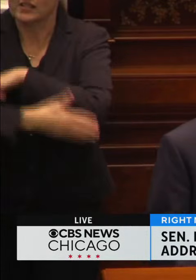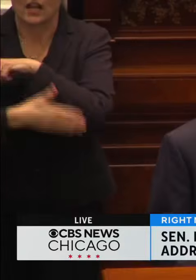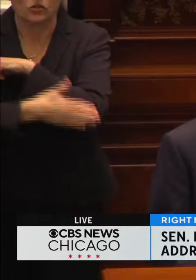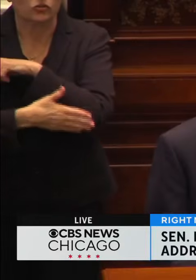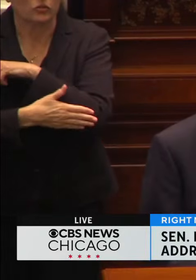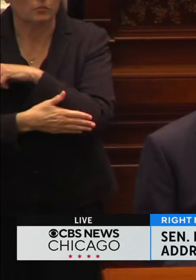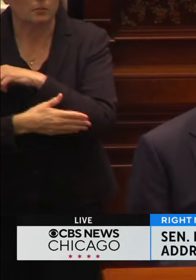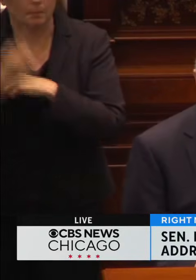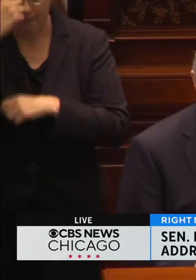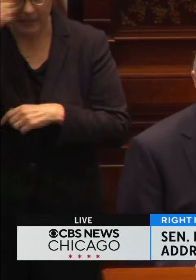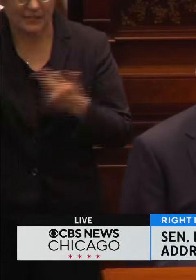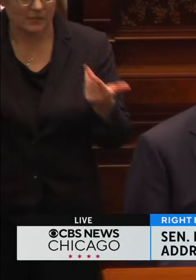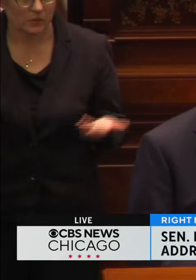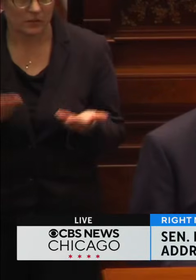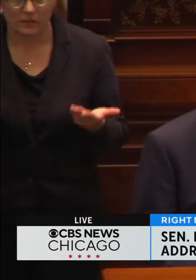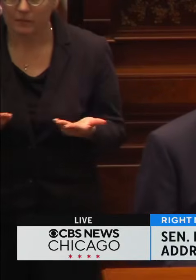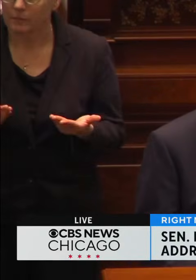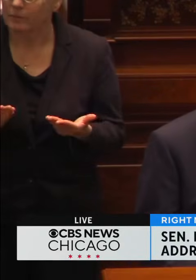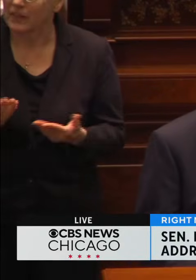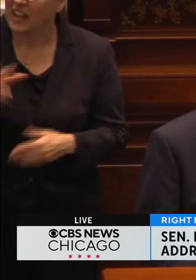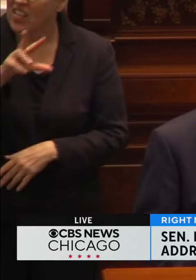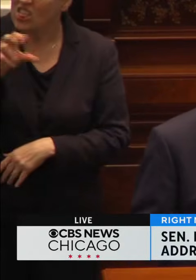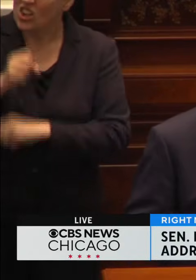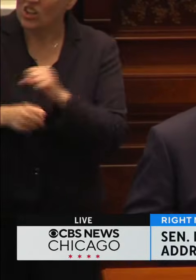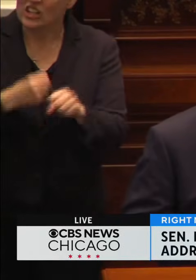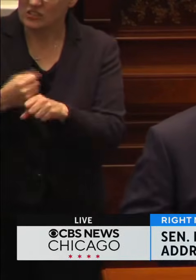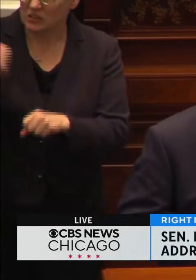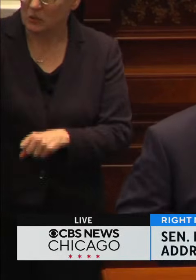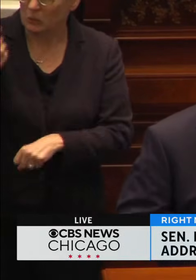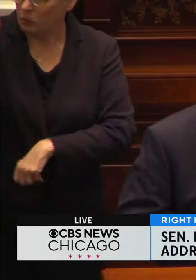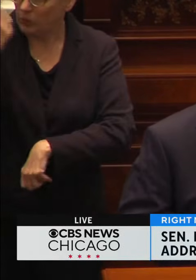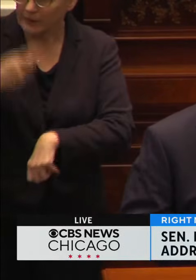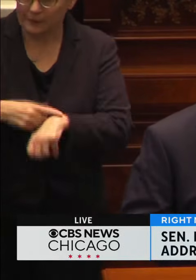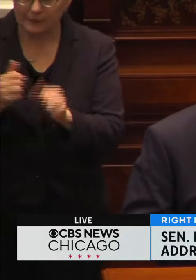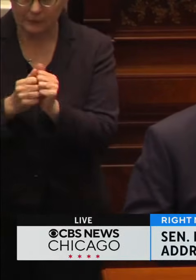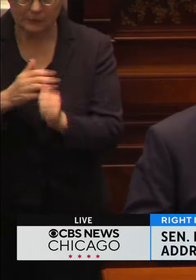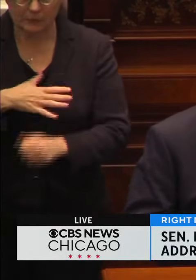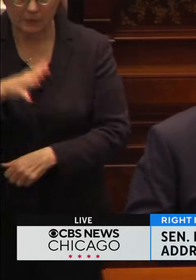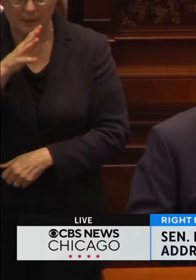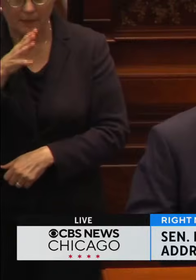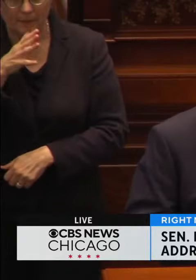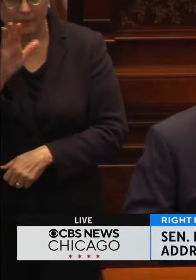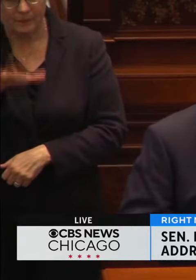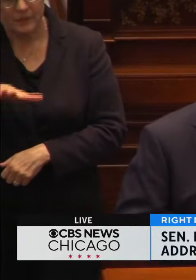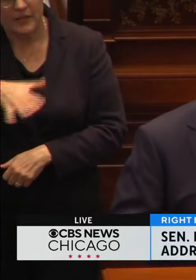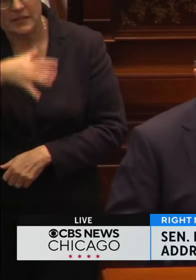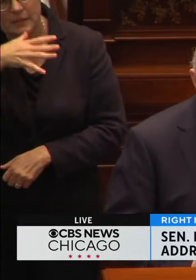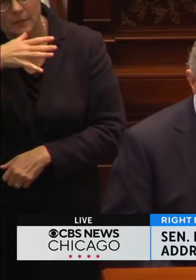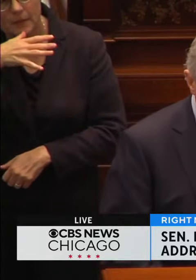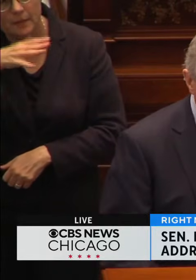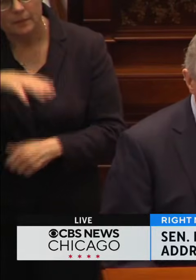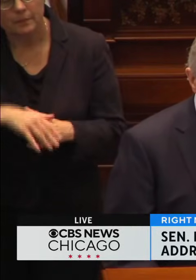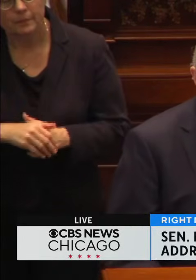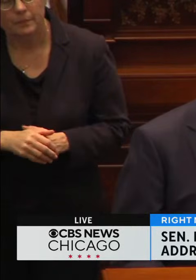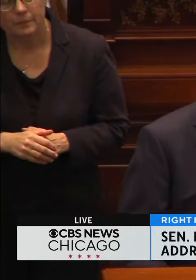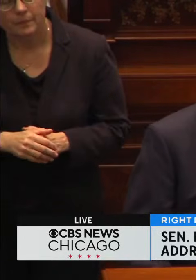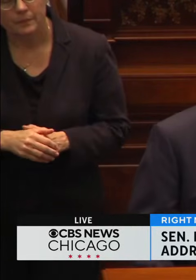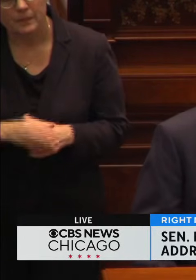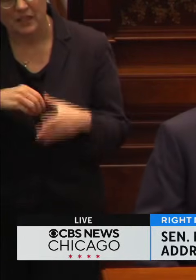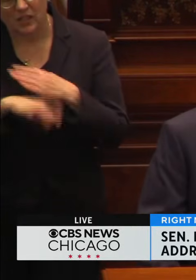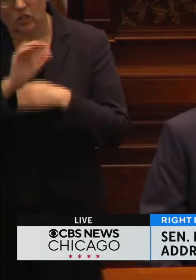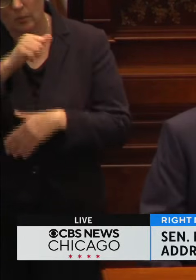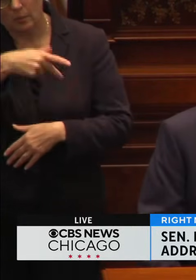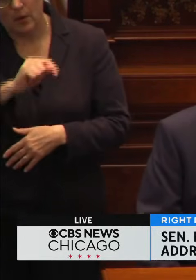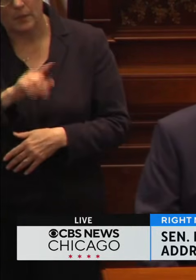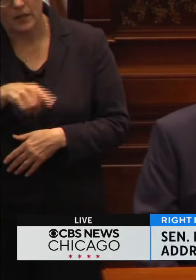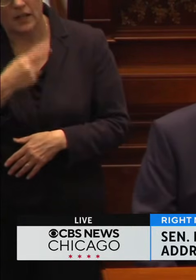came a time 30 years ago when I was with my mother, and I said to her at her apartment, do you